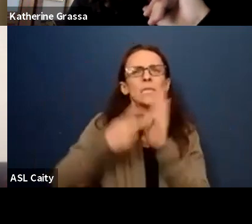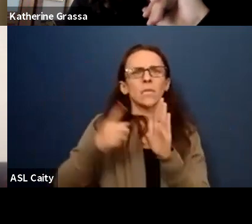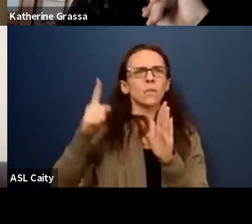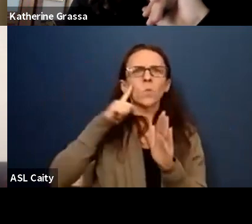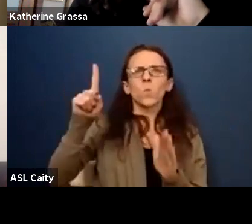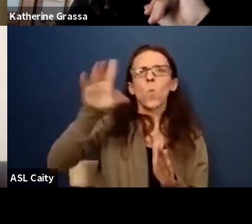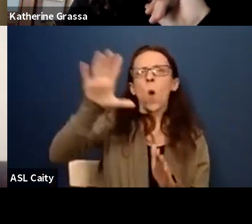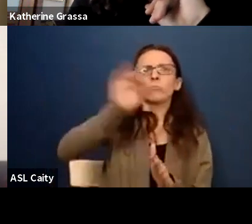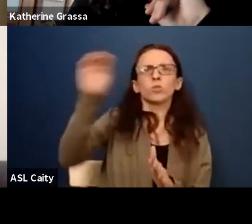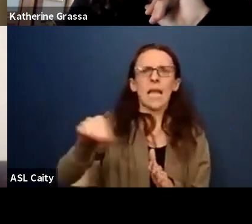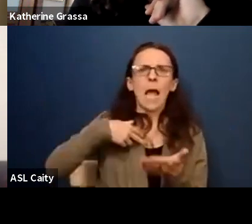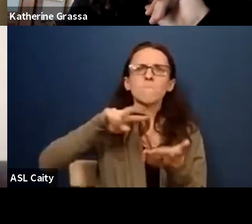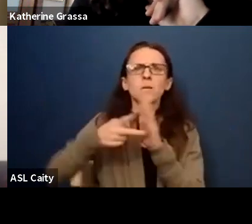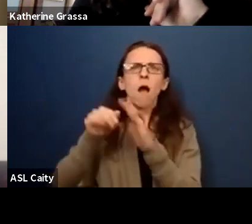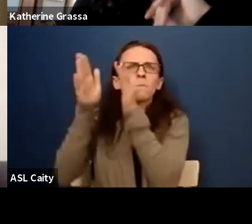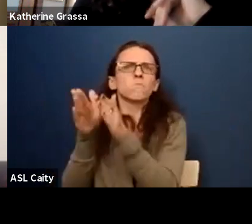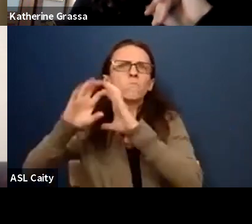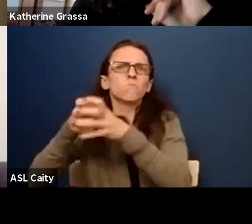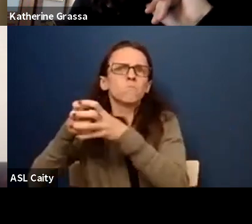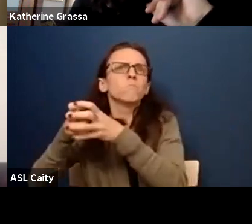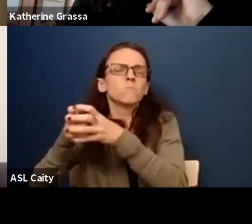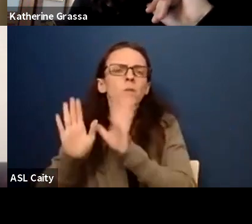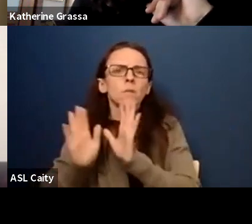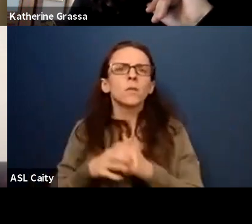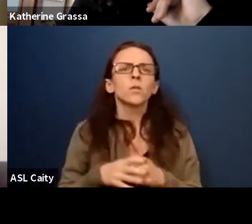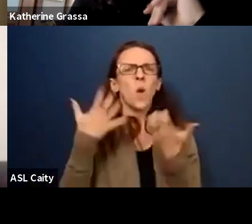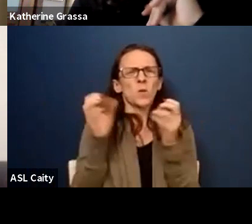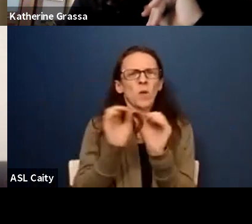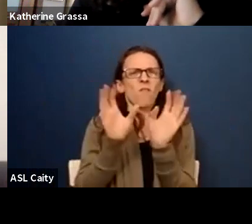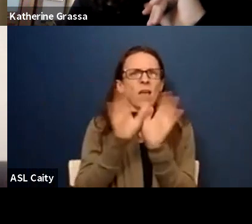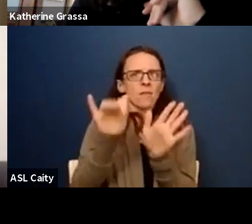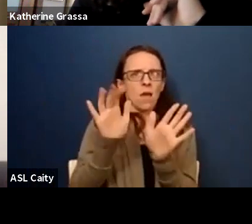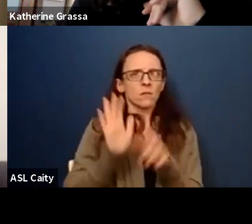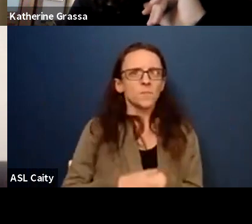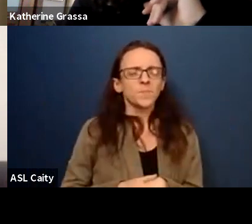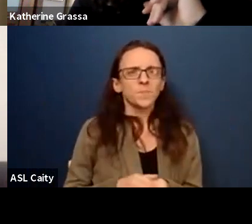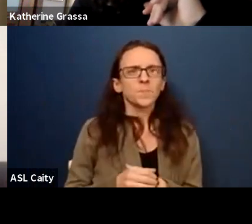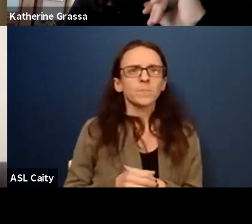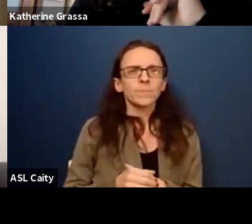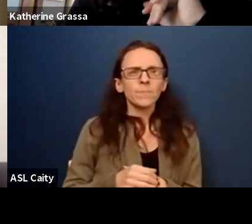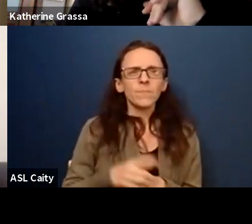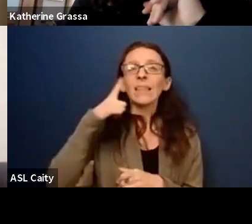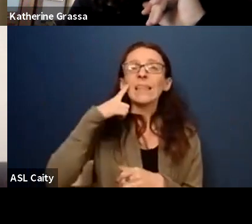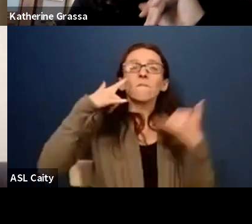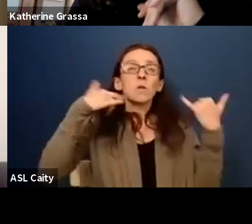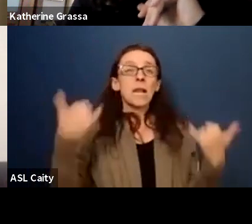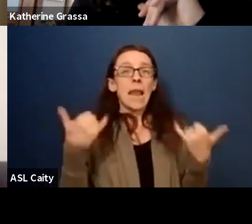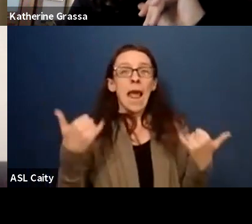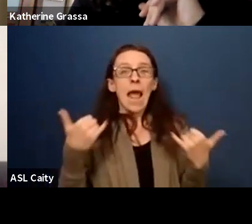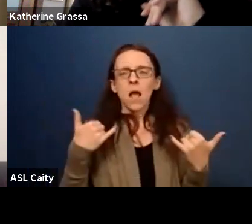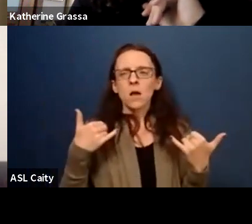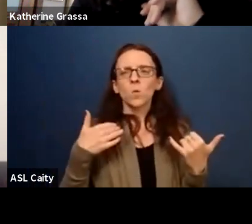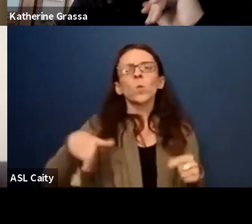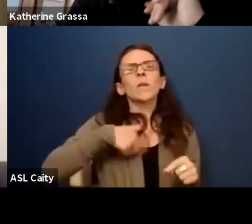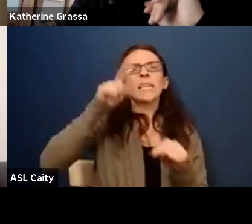So I did just want to clarify that. I think it's very hard at this point to make a blanket decision about like, I'm not